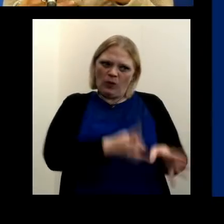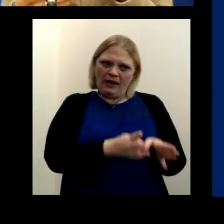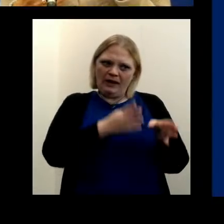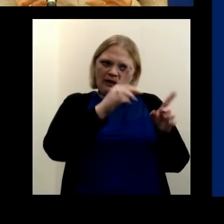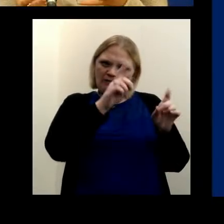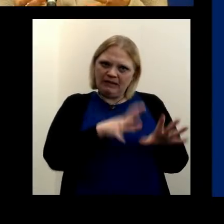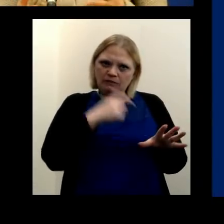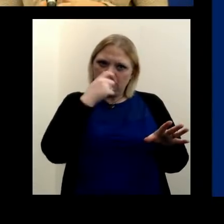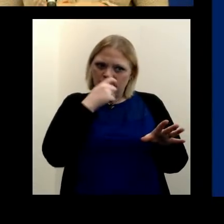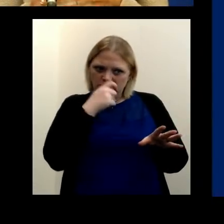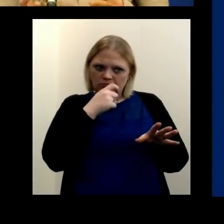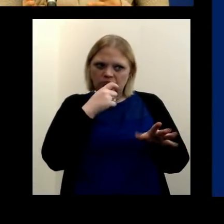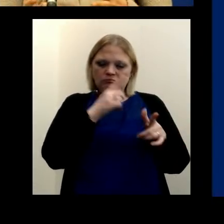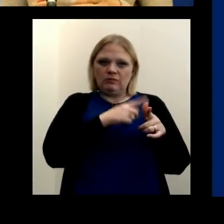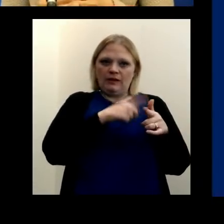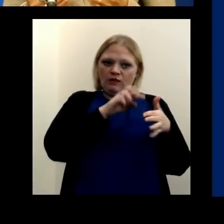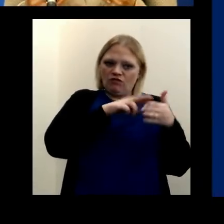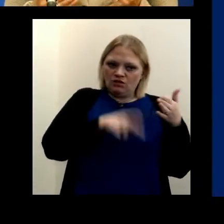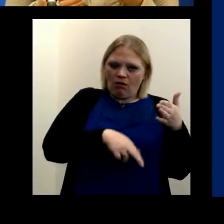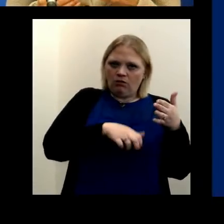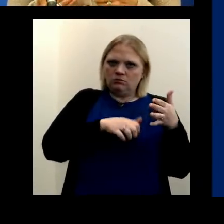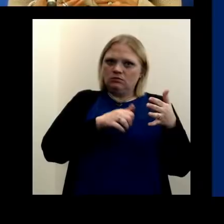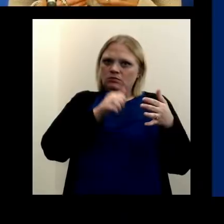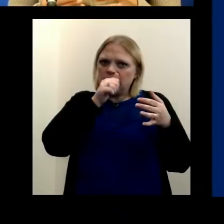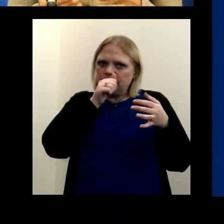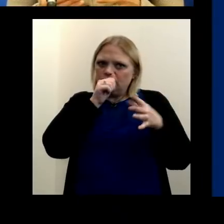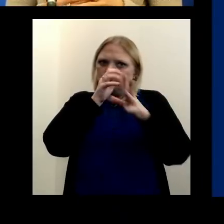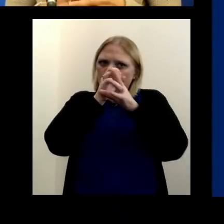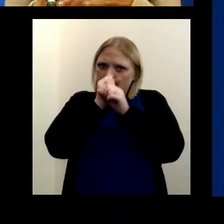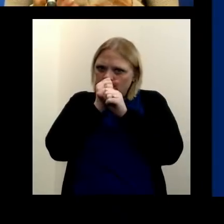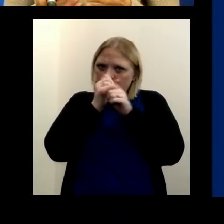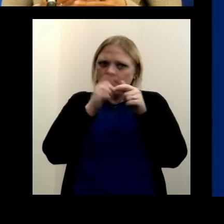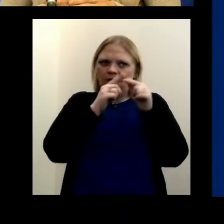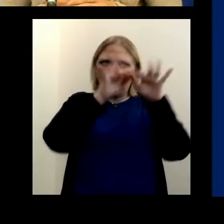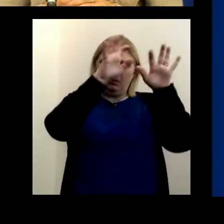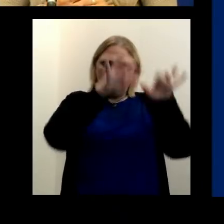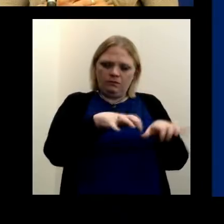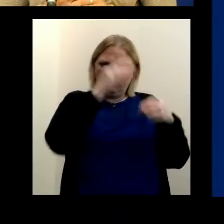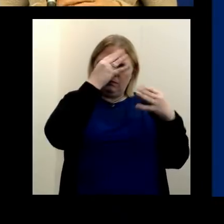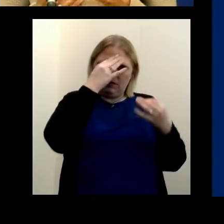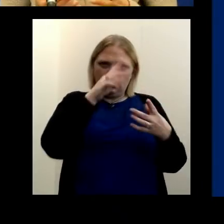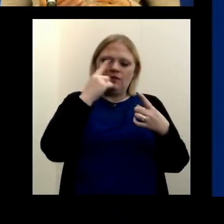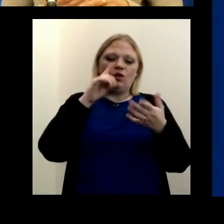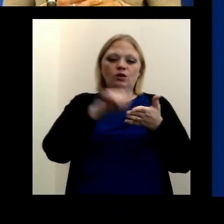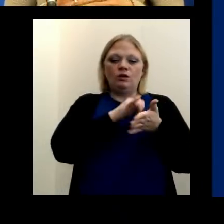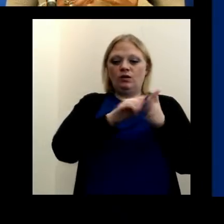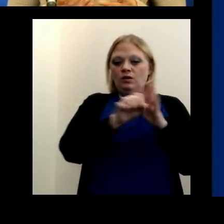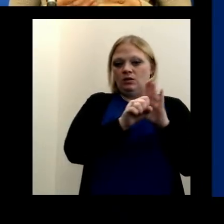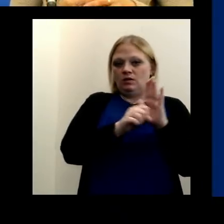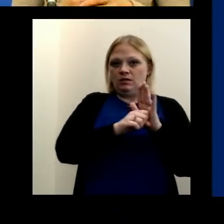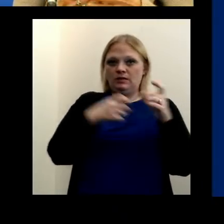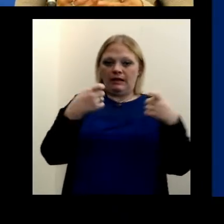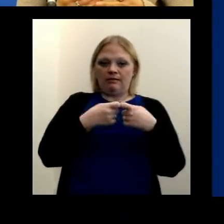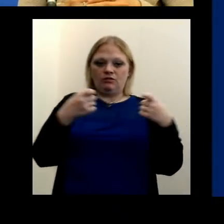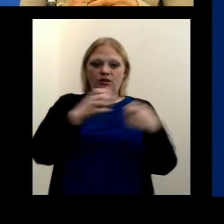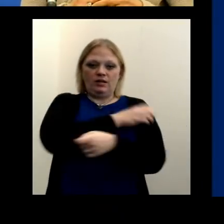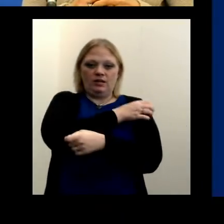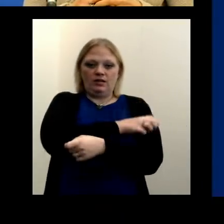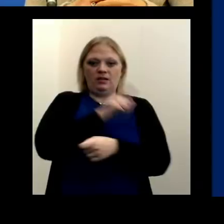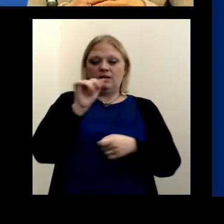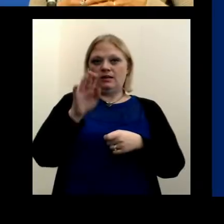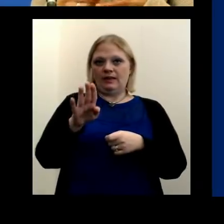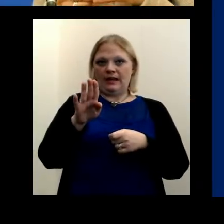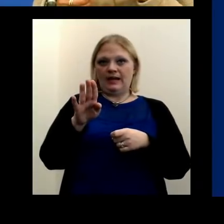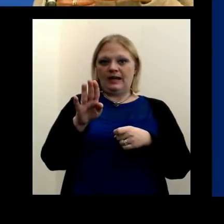also give the results confidentially and enter the data into the New York State electronic clinical laboratory